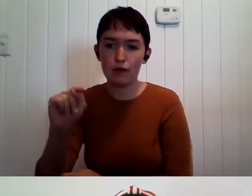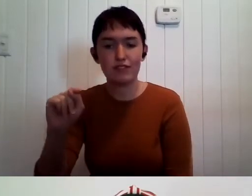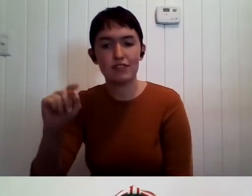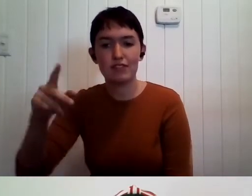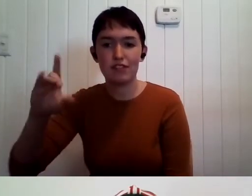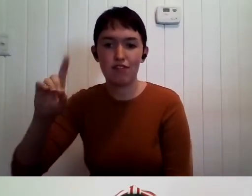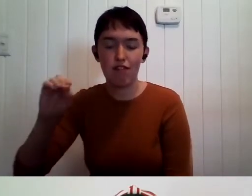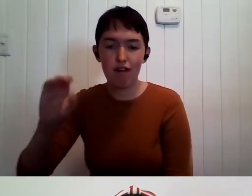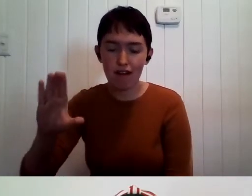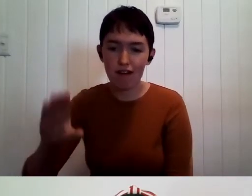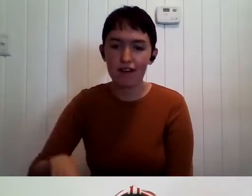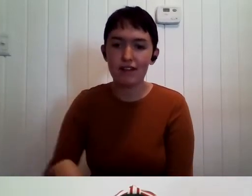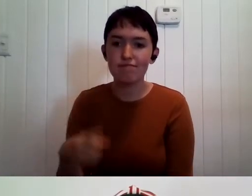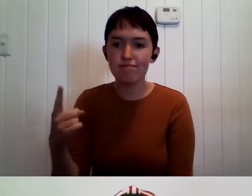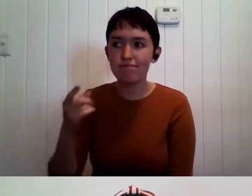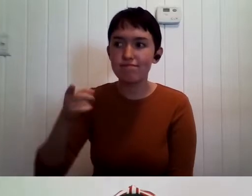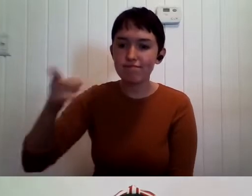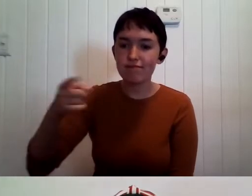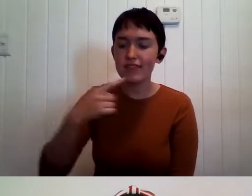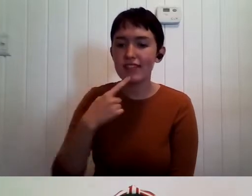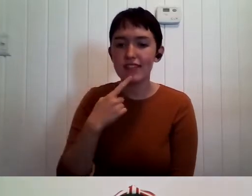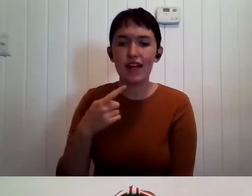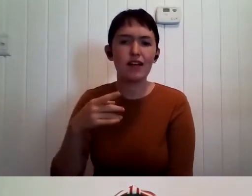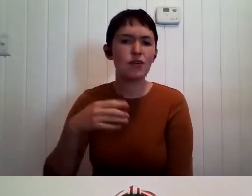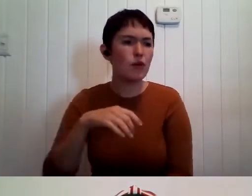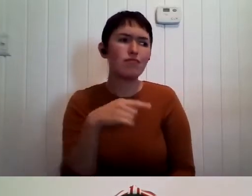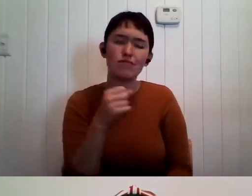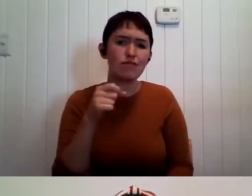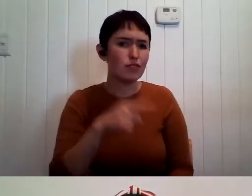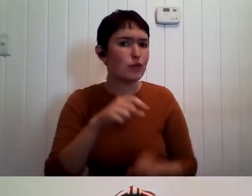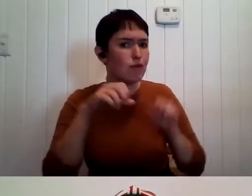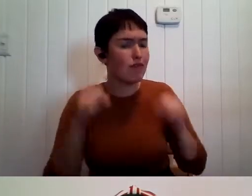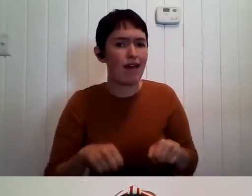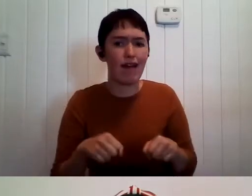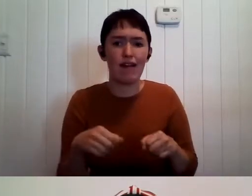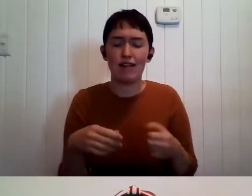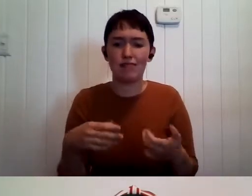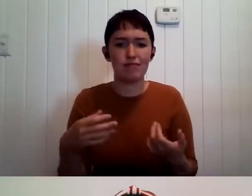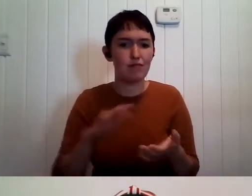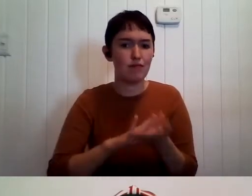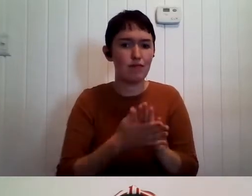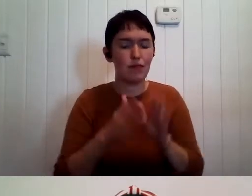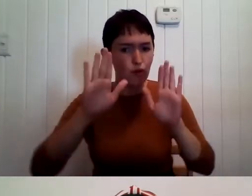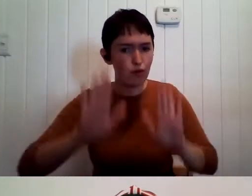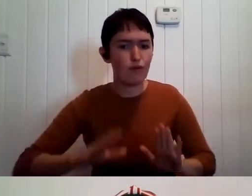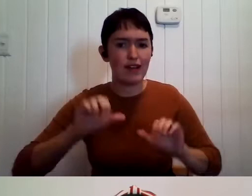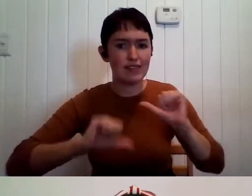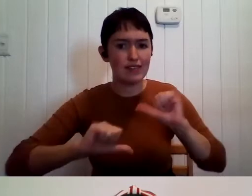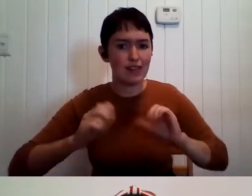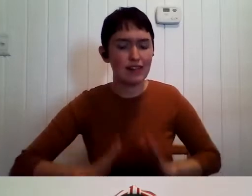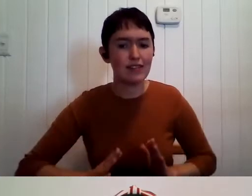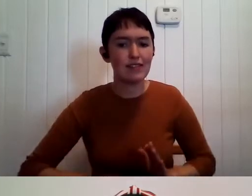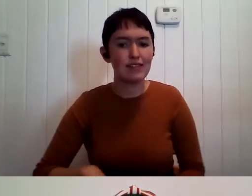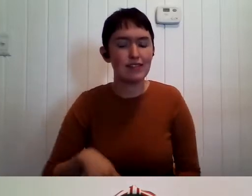really can do lab bench science. Like, I really can see you as a great scientist. And so I really owe it to